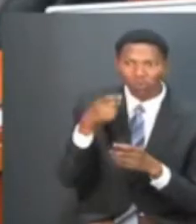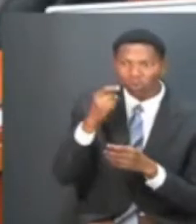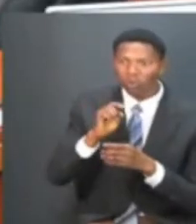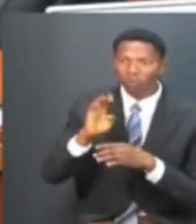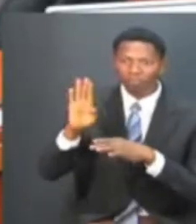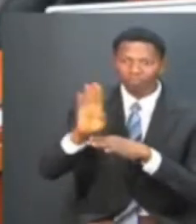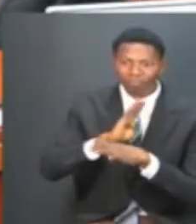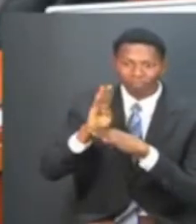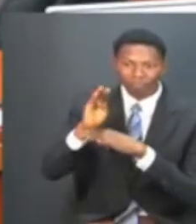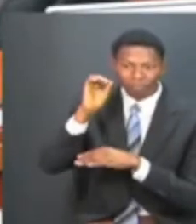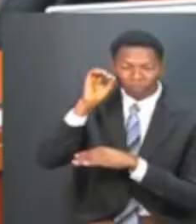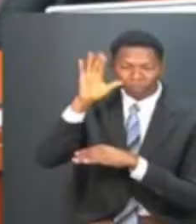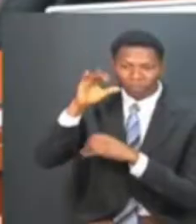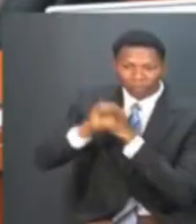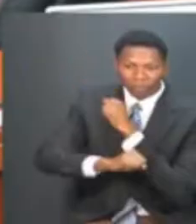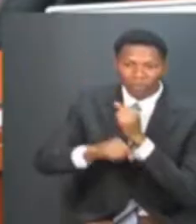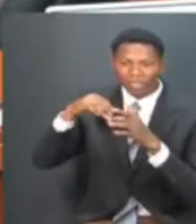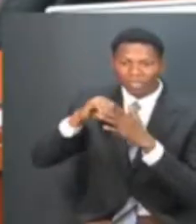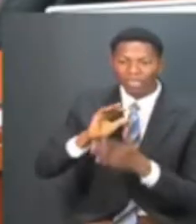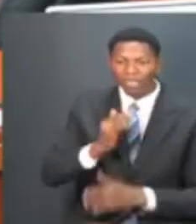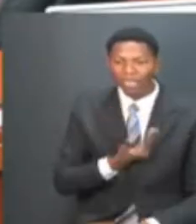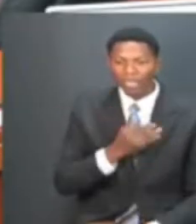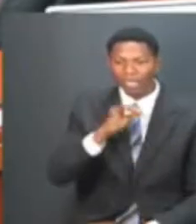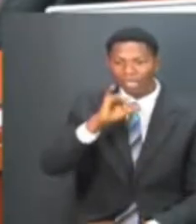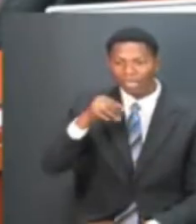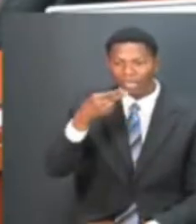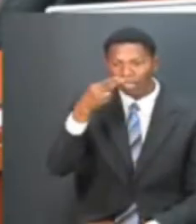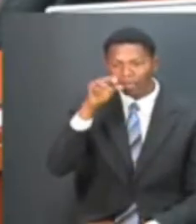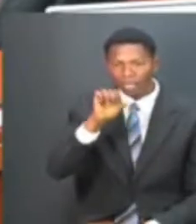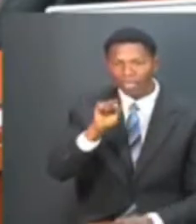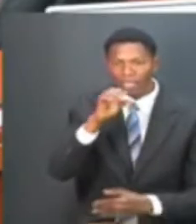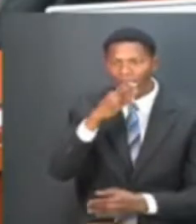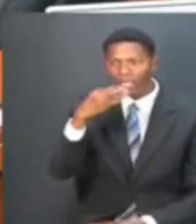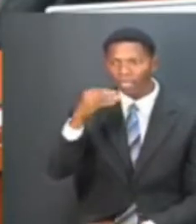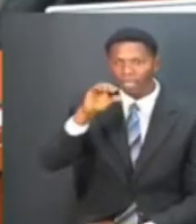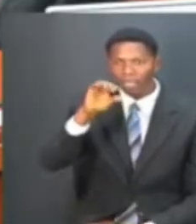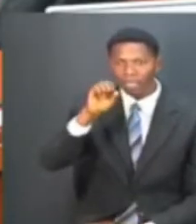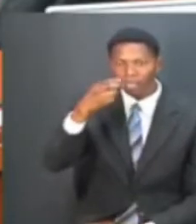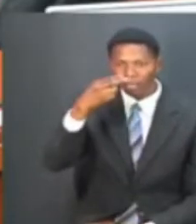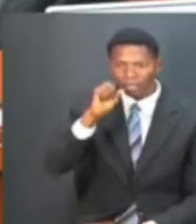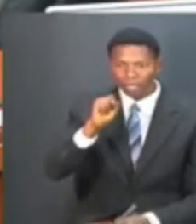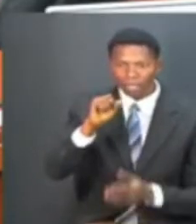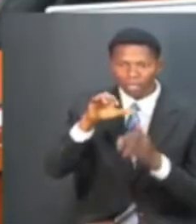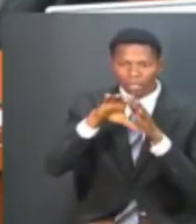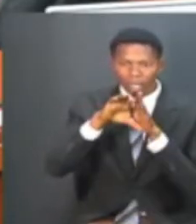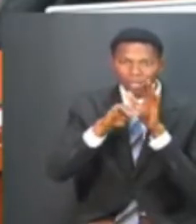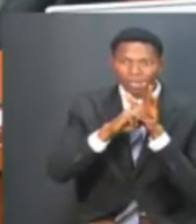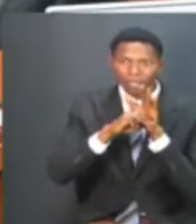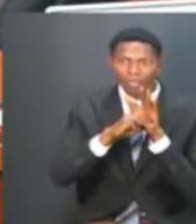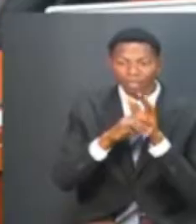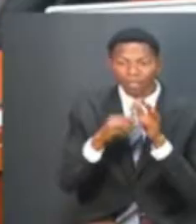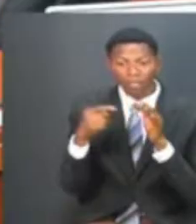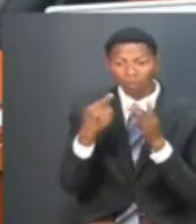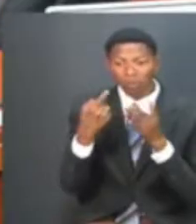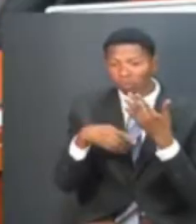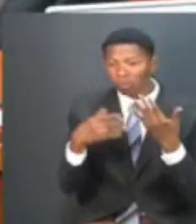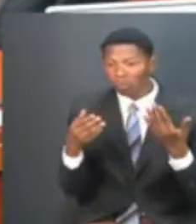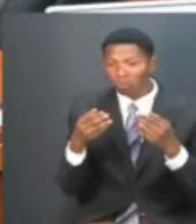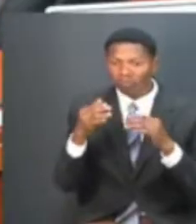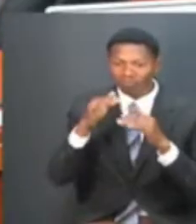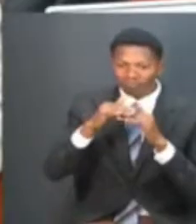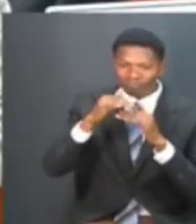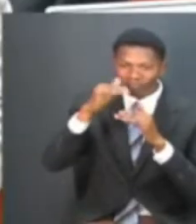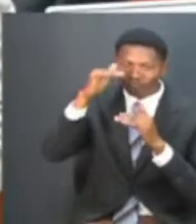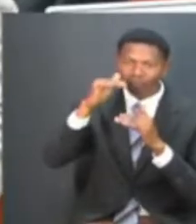entrepreneurship in our JHS and SHS academic curricula. This will increase